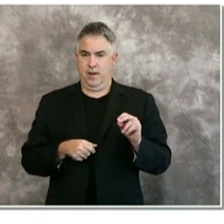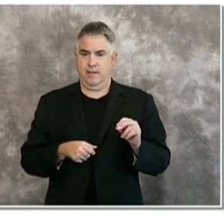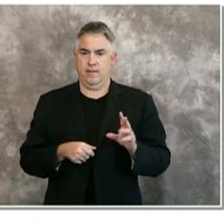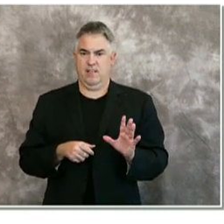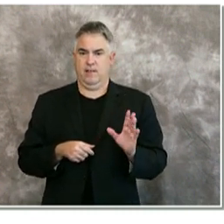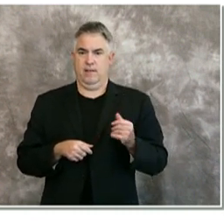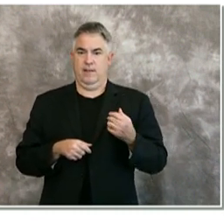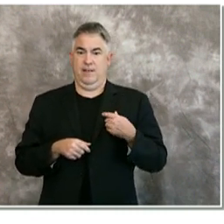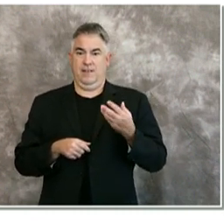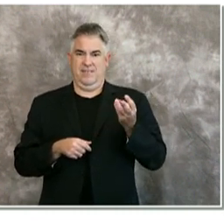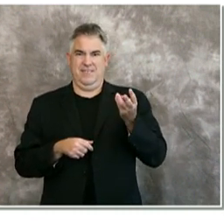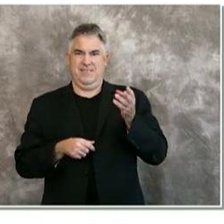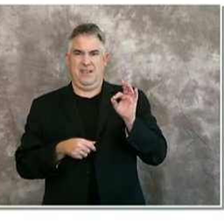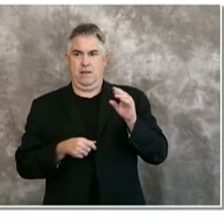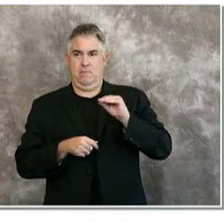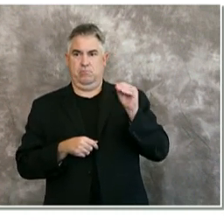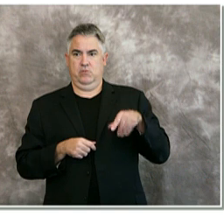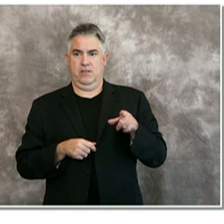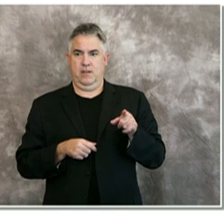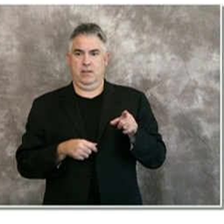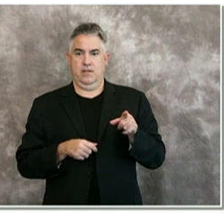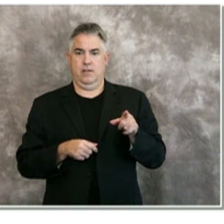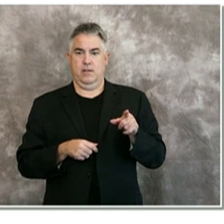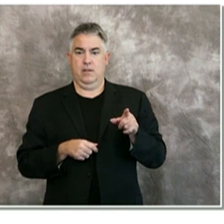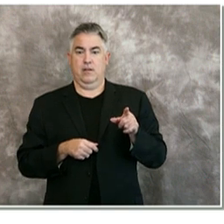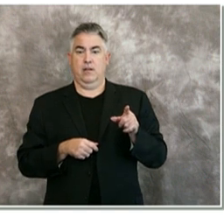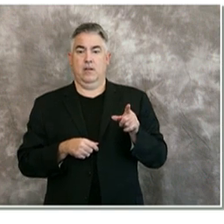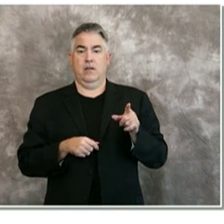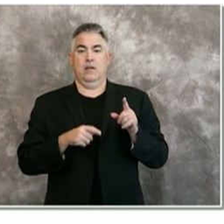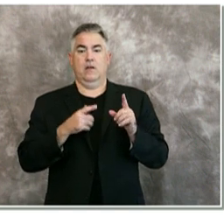69%. And that is below the